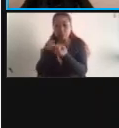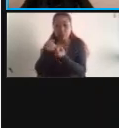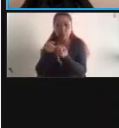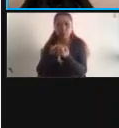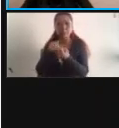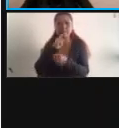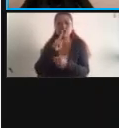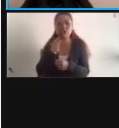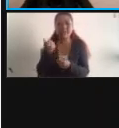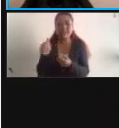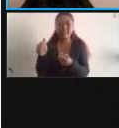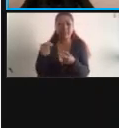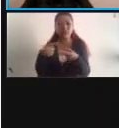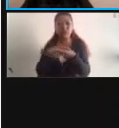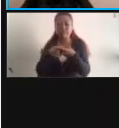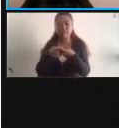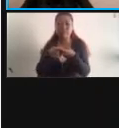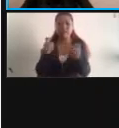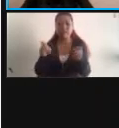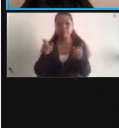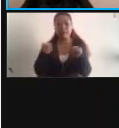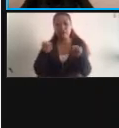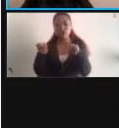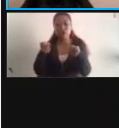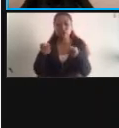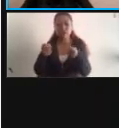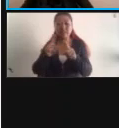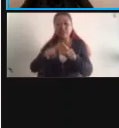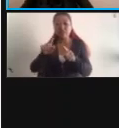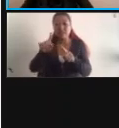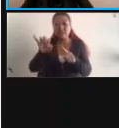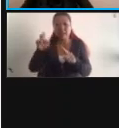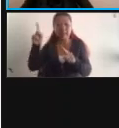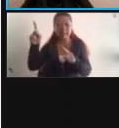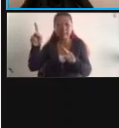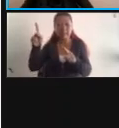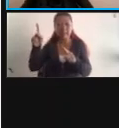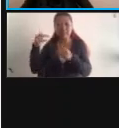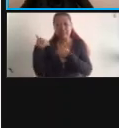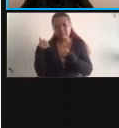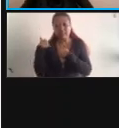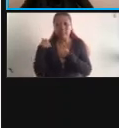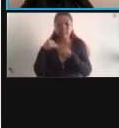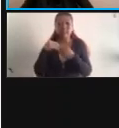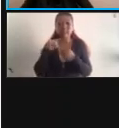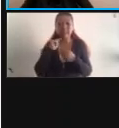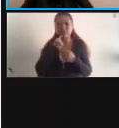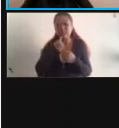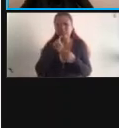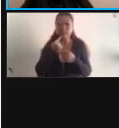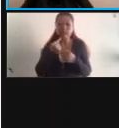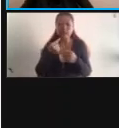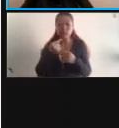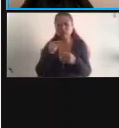manageable, coordinate seamlessly to execute complex tasks, and adapt to whatever comes their way.